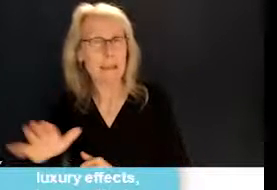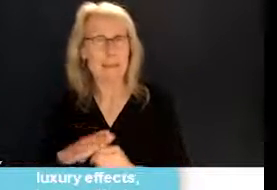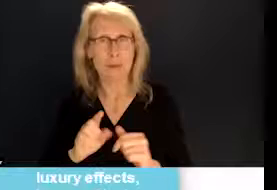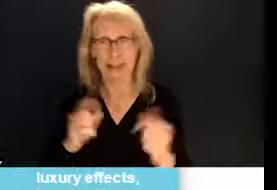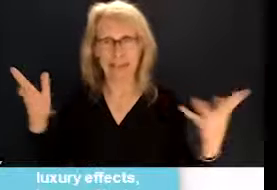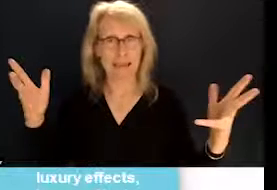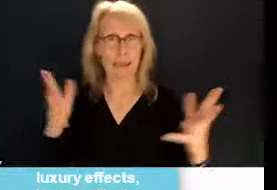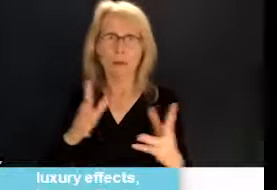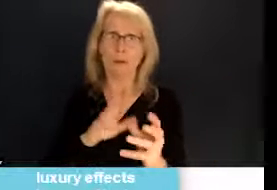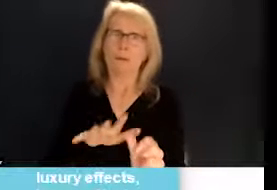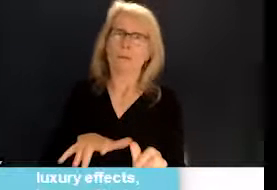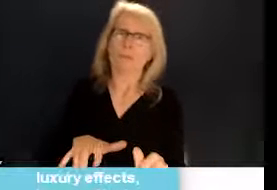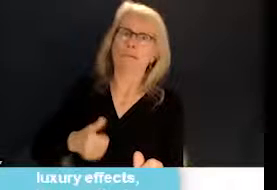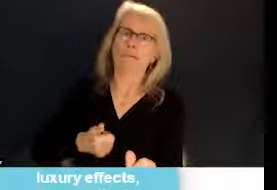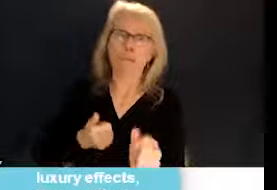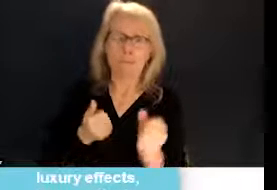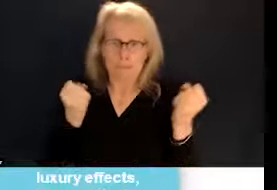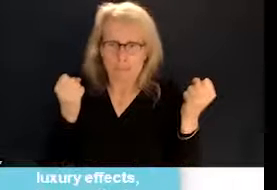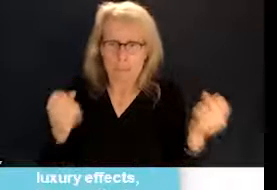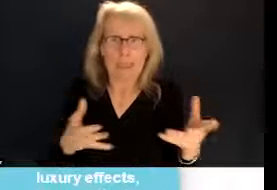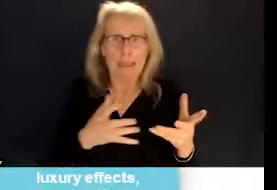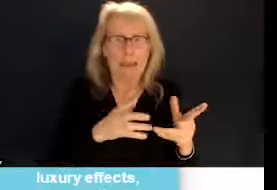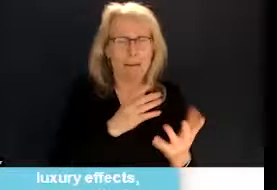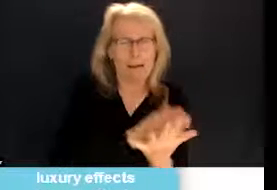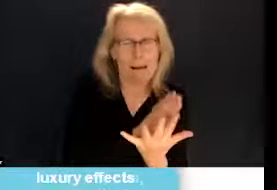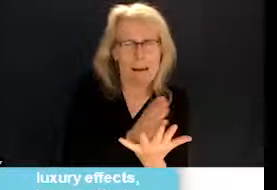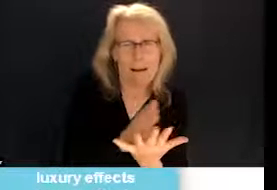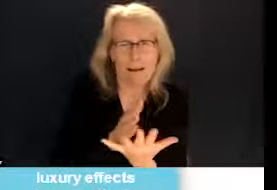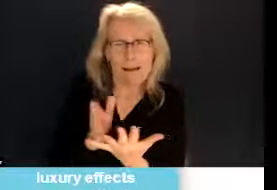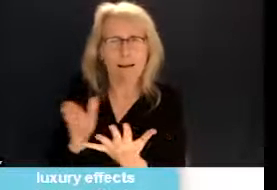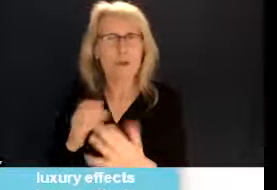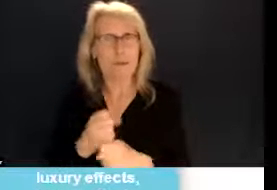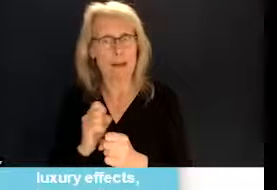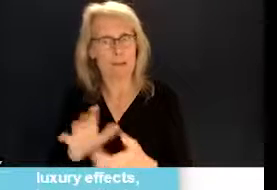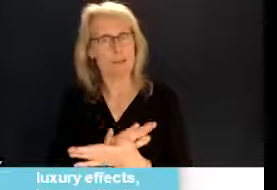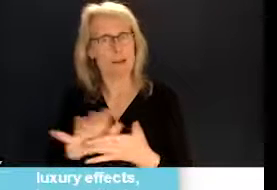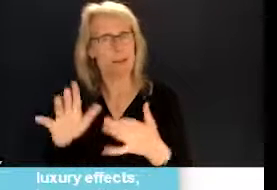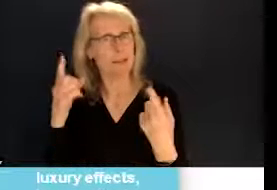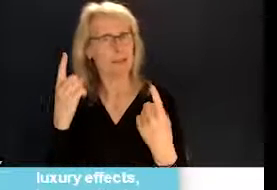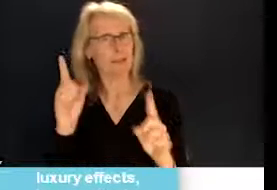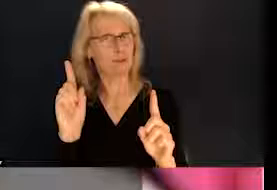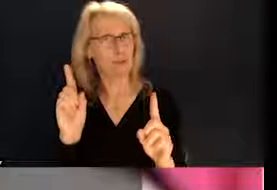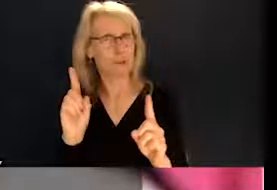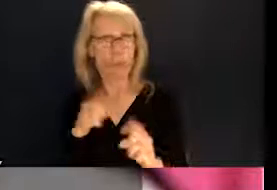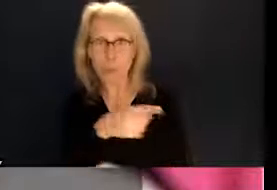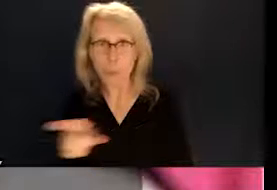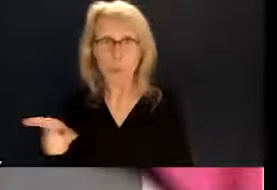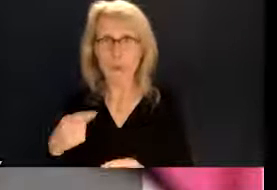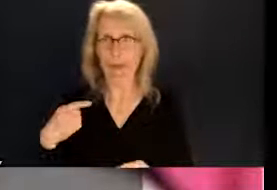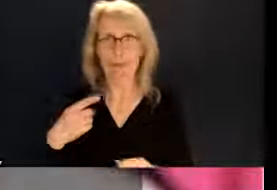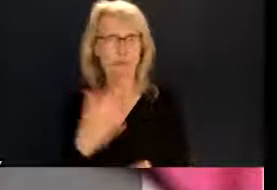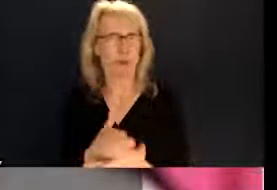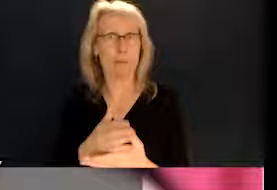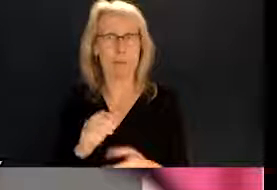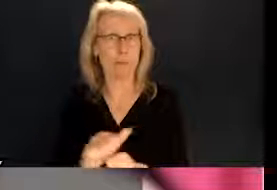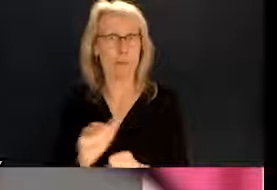folks behind the scenes doing the work. So let's continue to do the work. So with